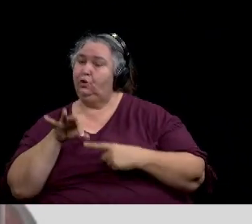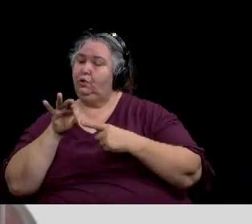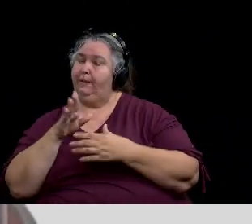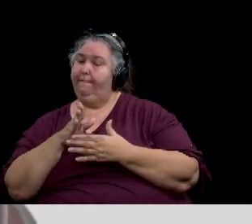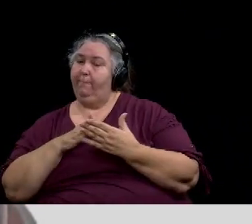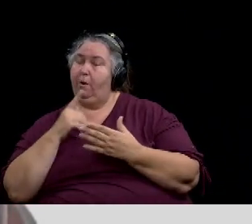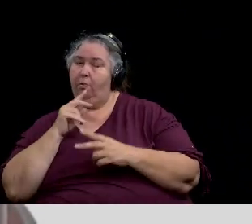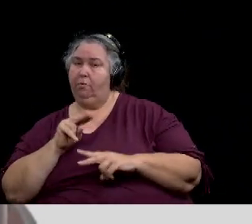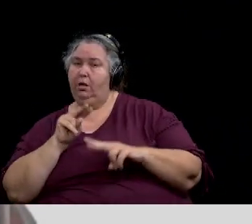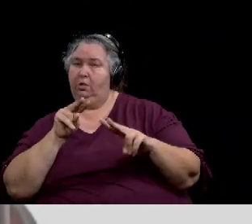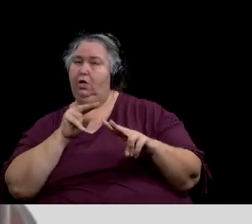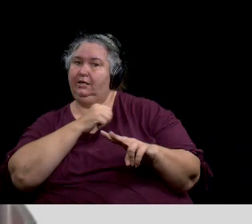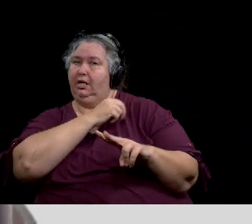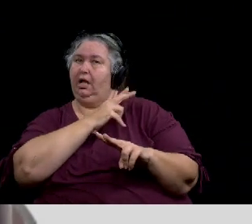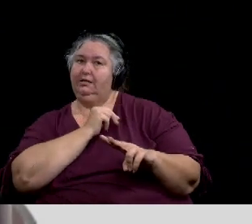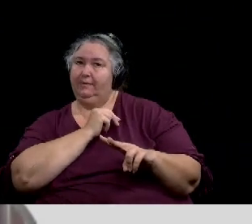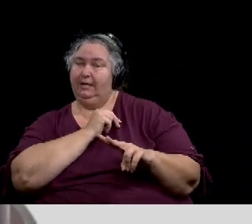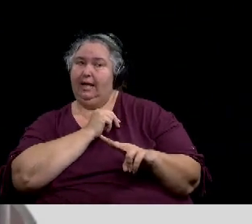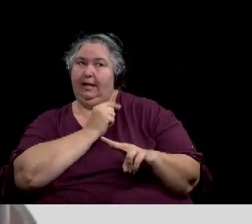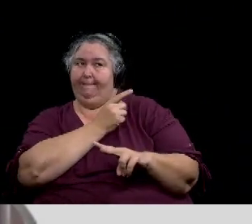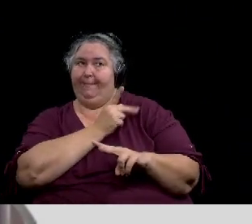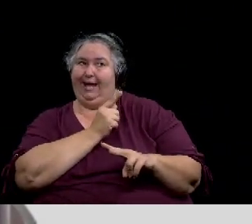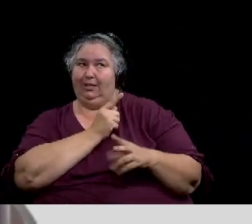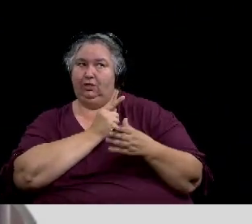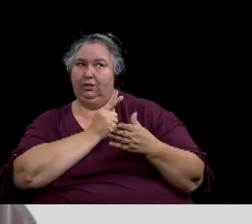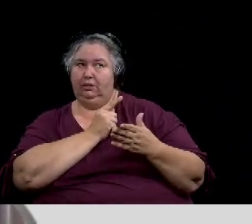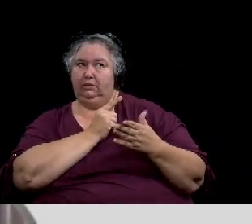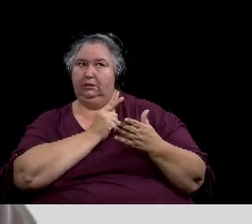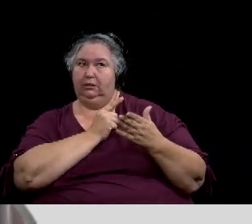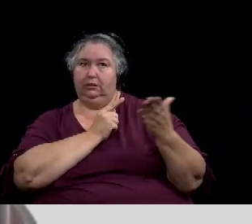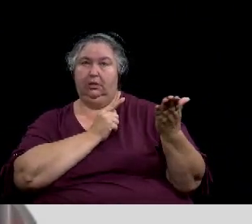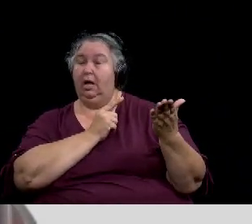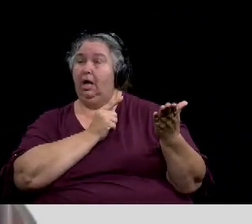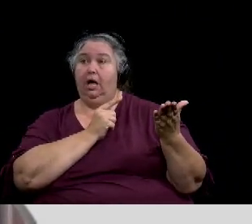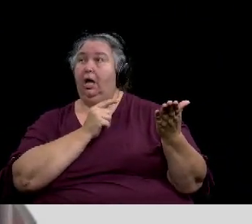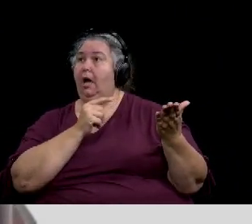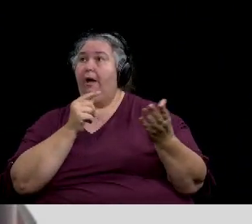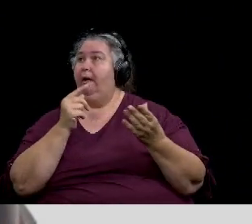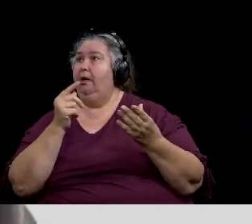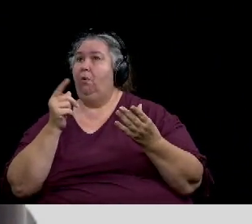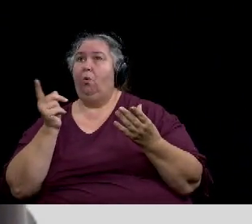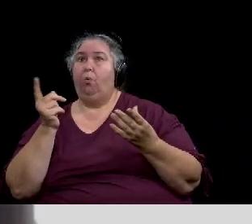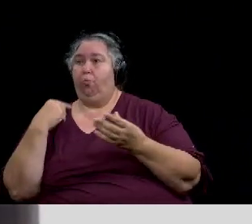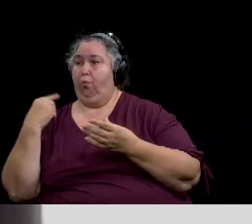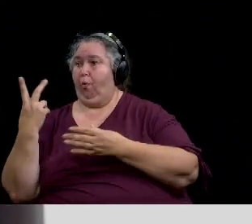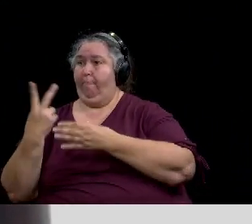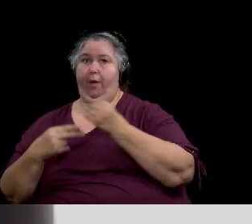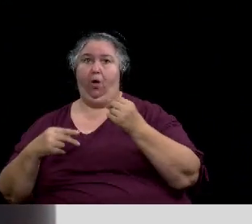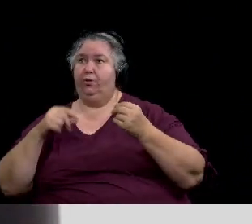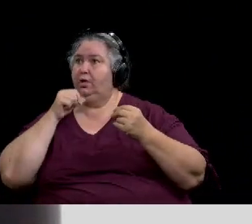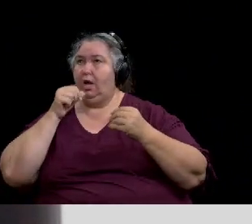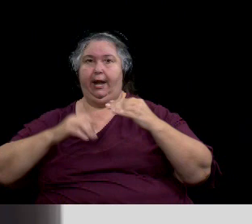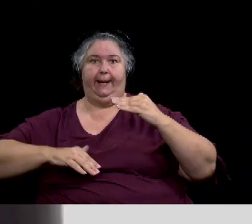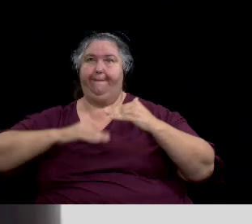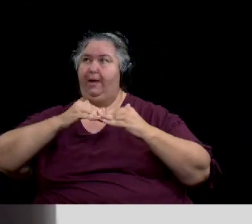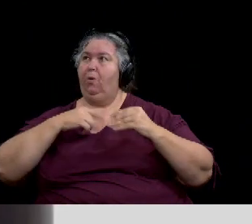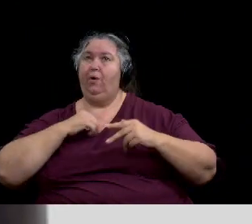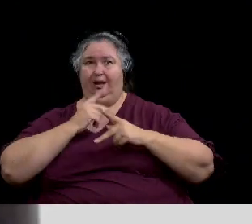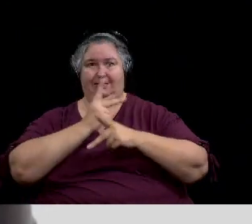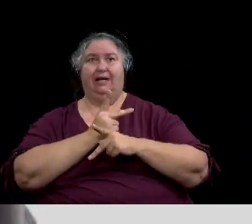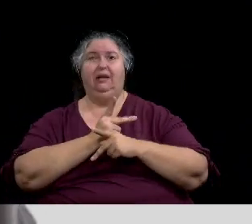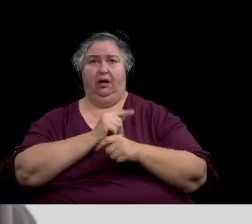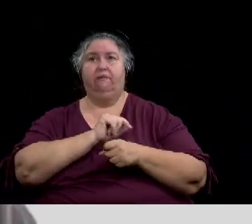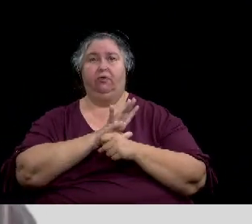at a hospitalized patient. Neither hospital is at capacity. Both are taking care of COVID patients for